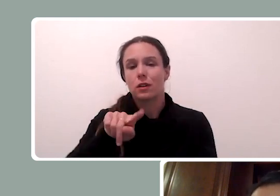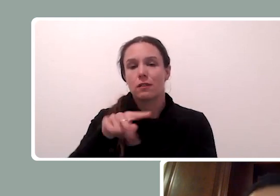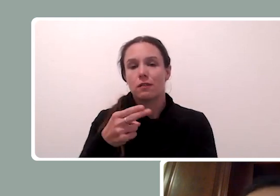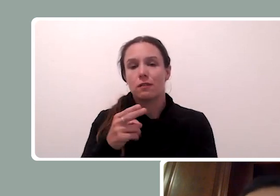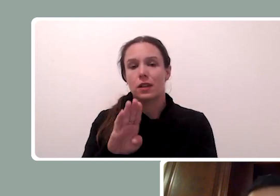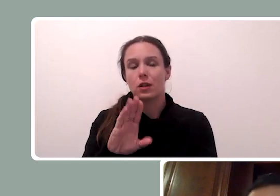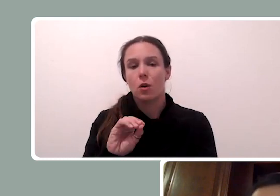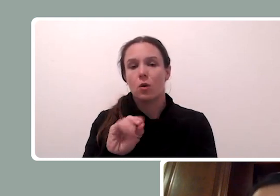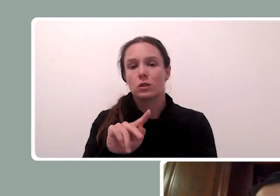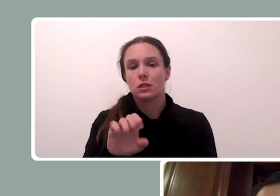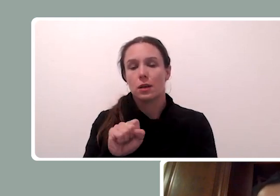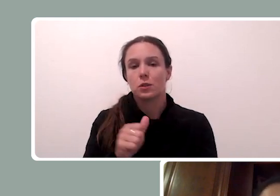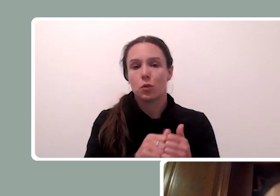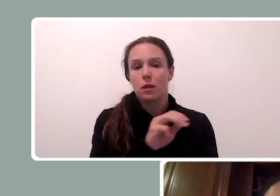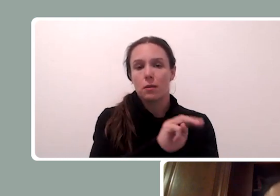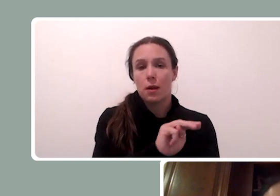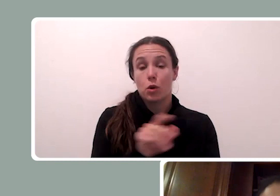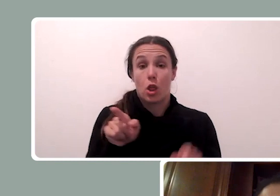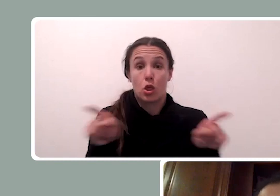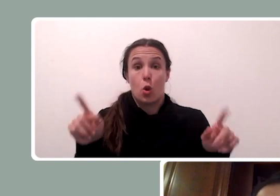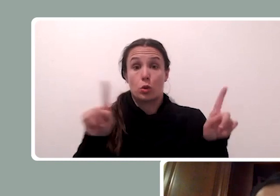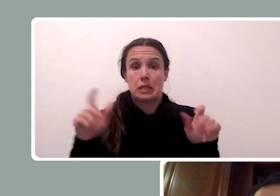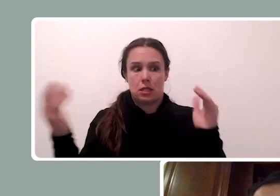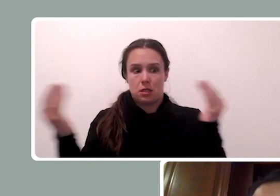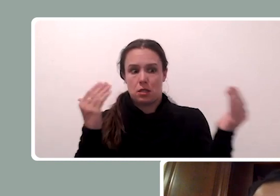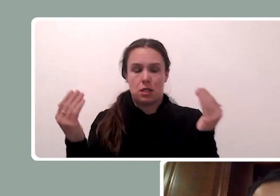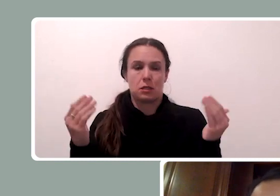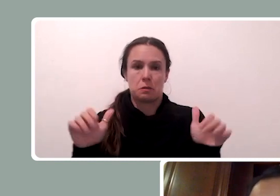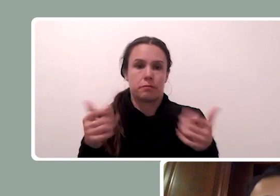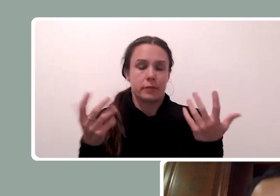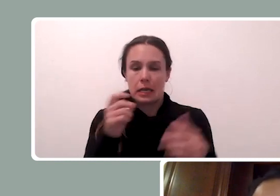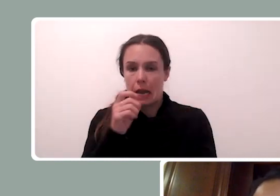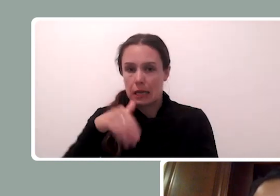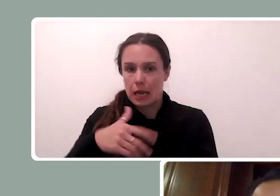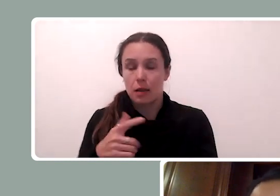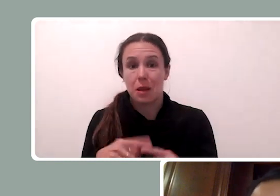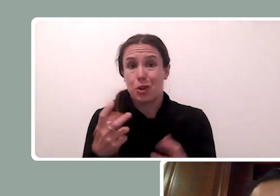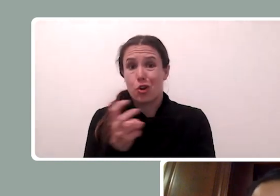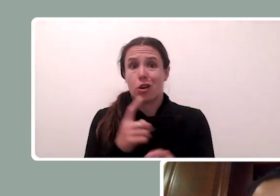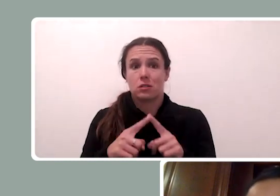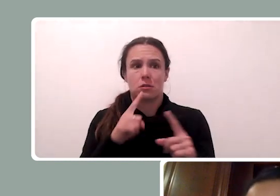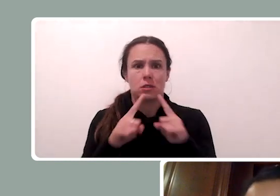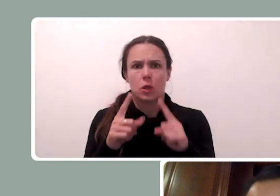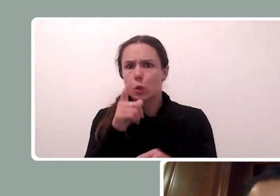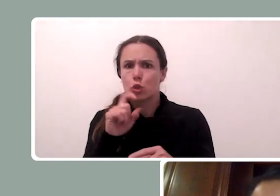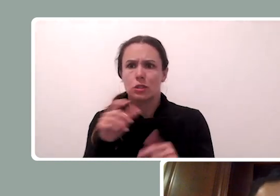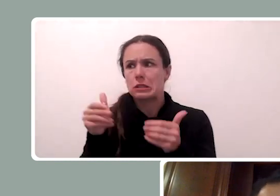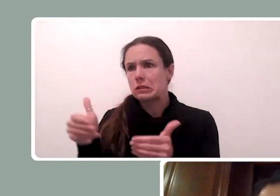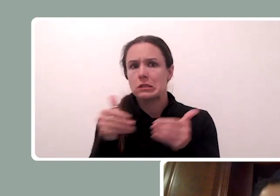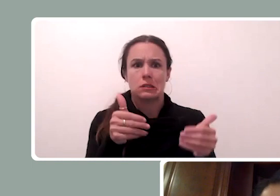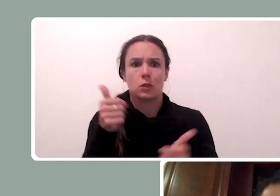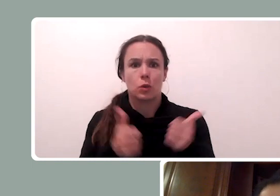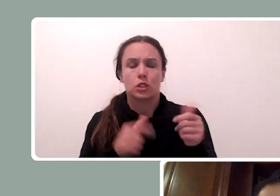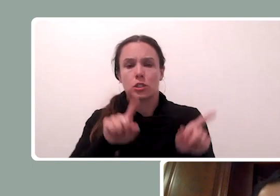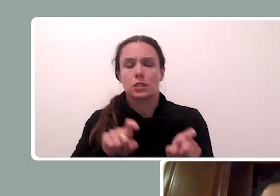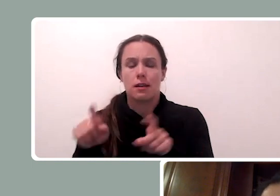think these tests have been compared head to head. And it could be a 2-hour discussion about who should get what tests. So I